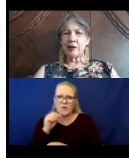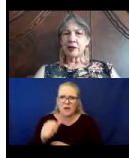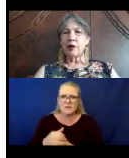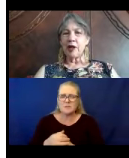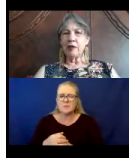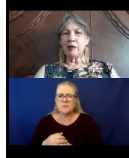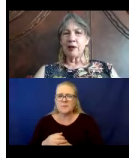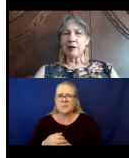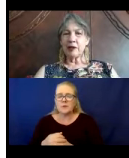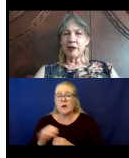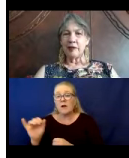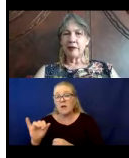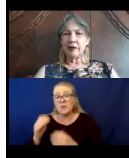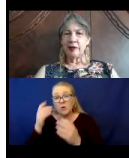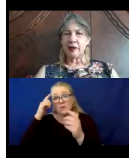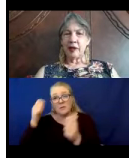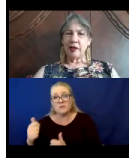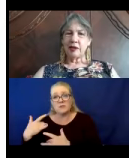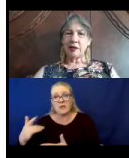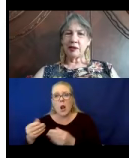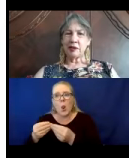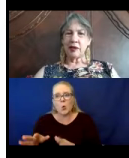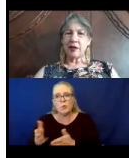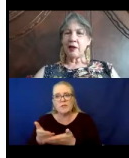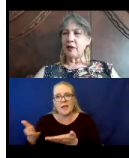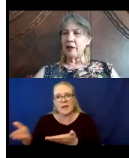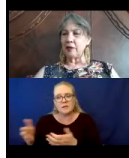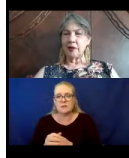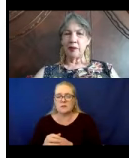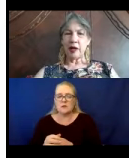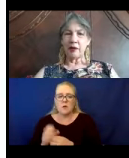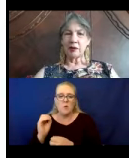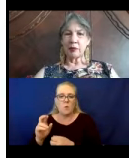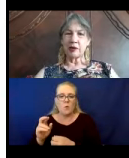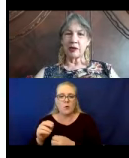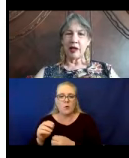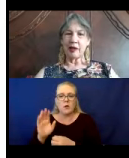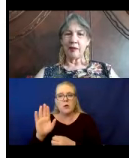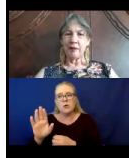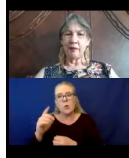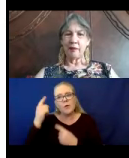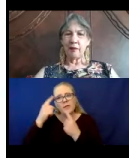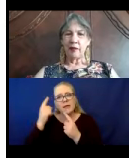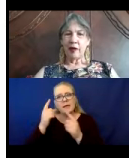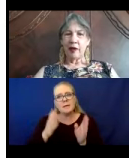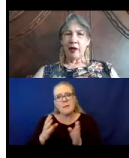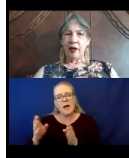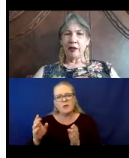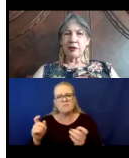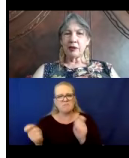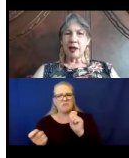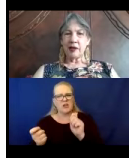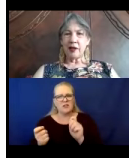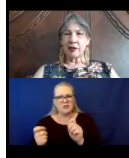Losing things is more common with dementia. Changes in thinking patterns or personality,